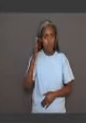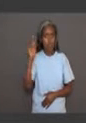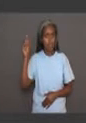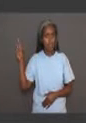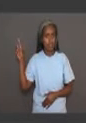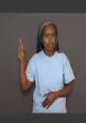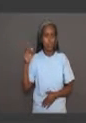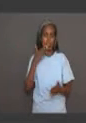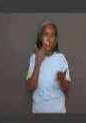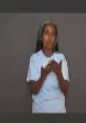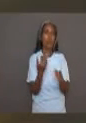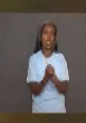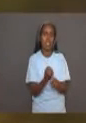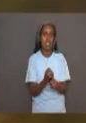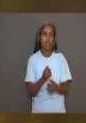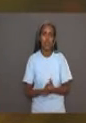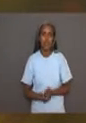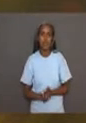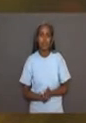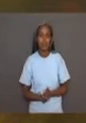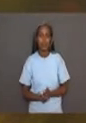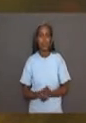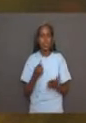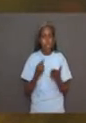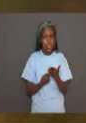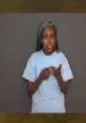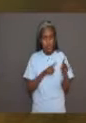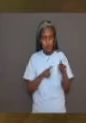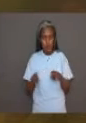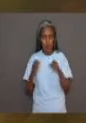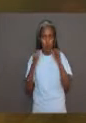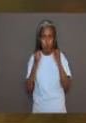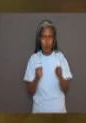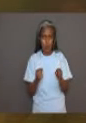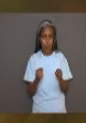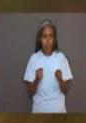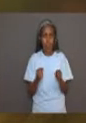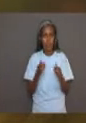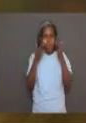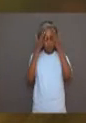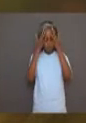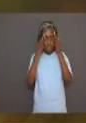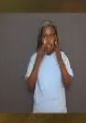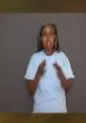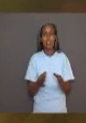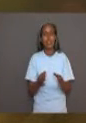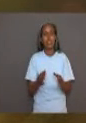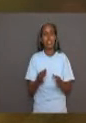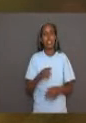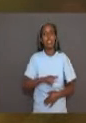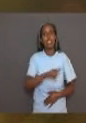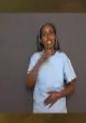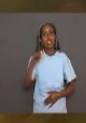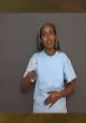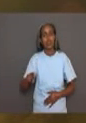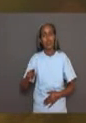one, well done. It is also possible to determine the skewness of